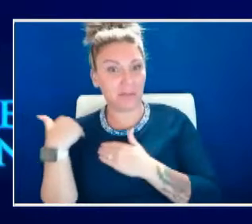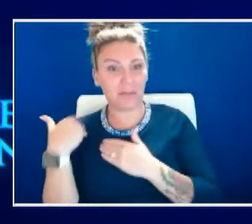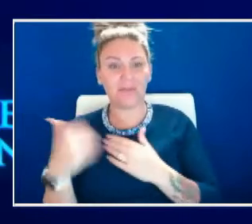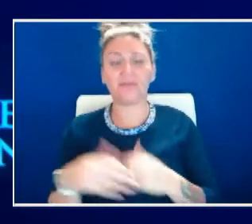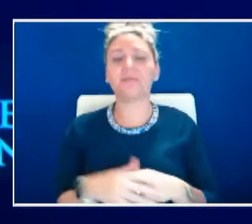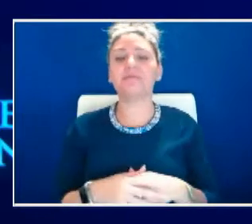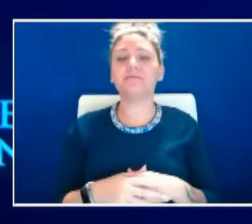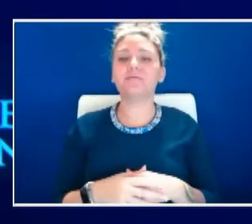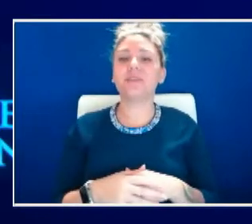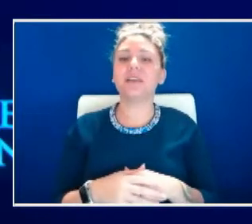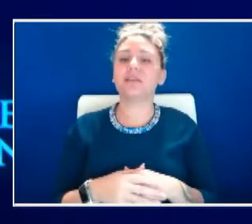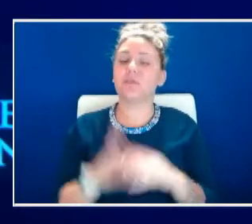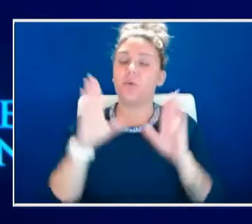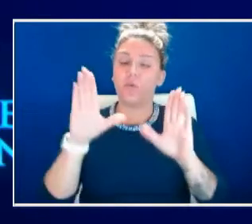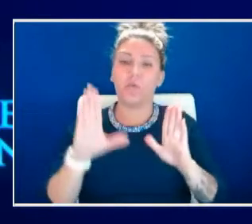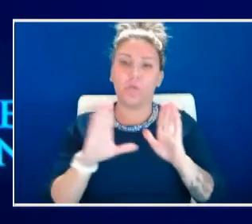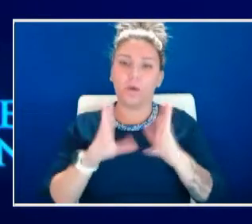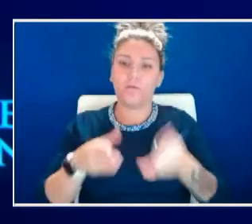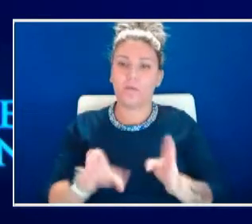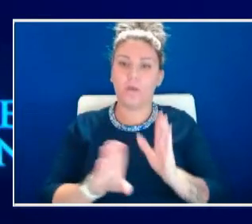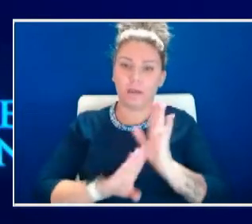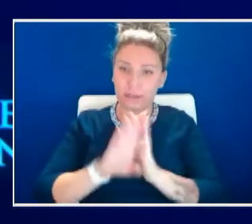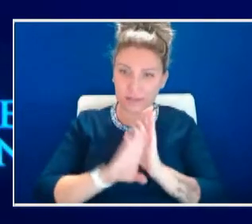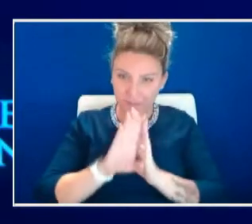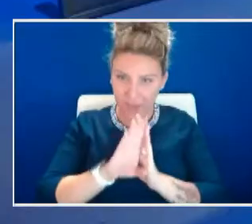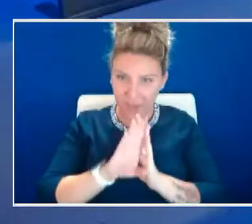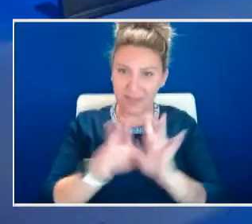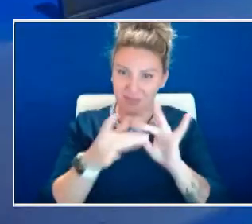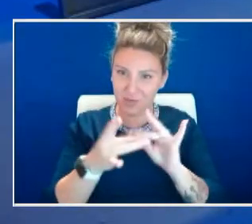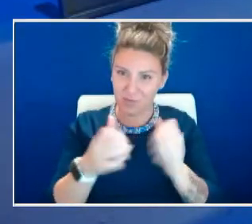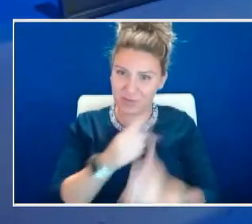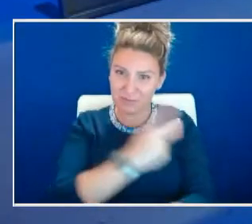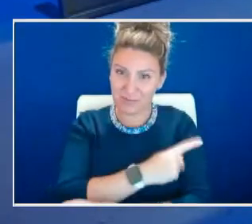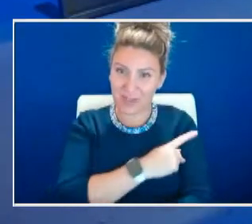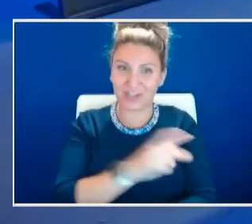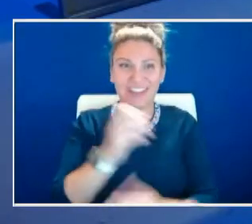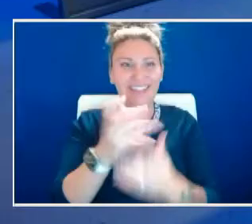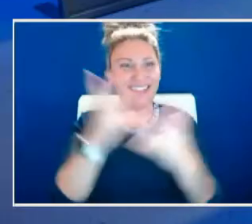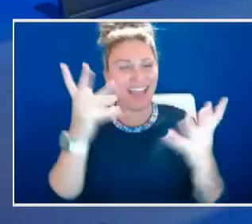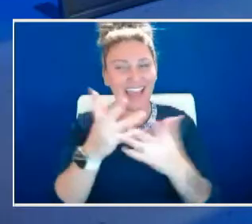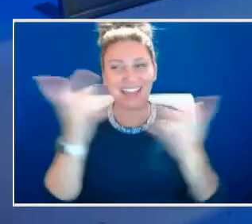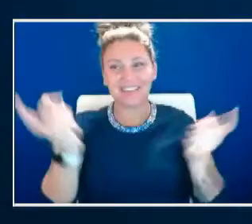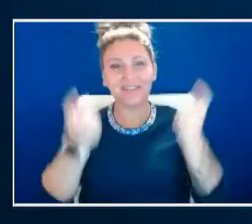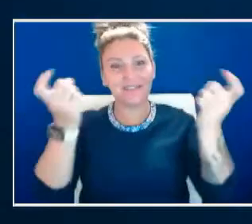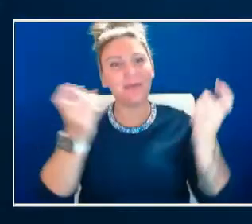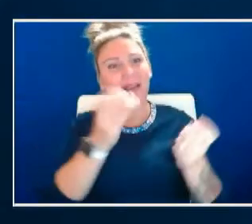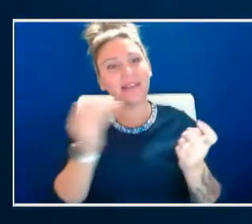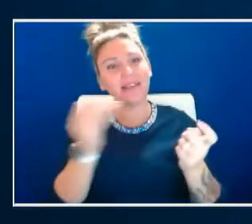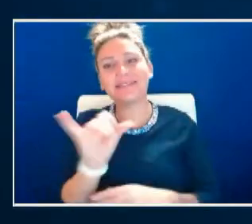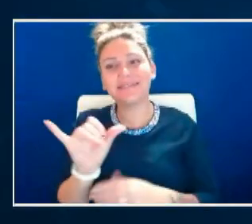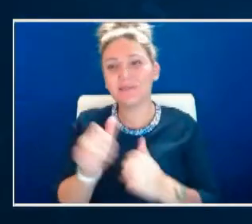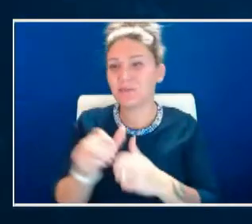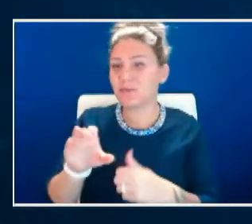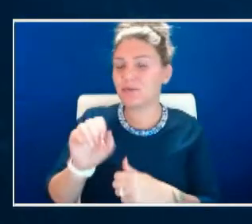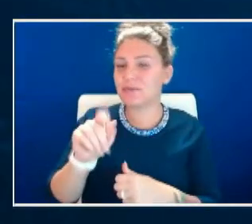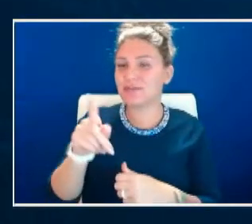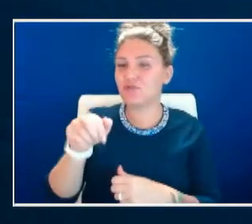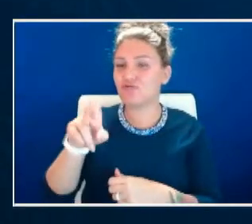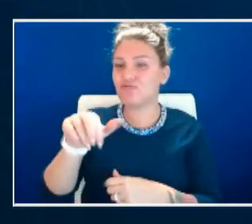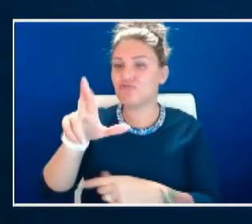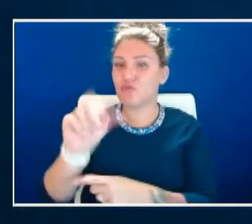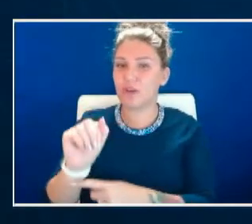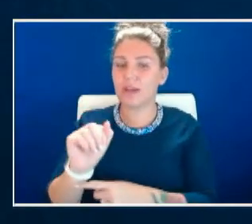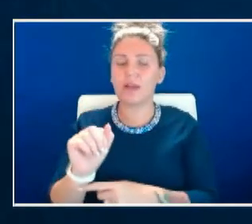develop relationships with your patients and long-standing relationships with your patients. Lots to celebrate, and same with you, Sabrina, as well. A question from Tamika